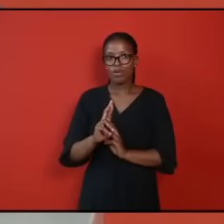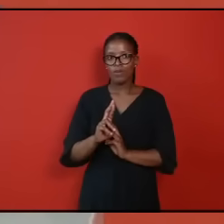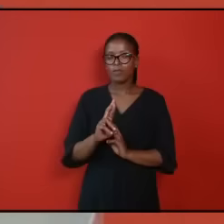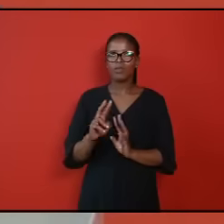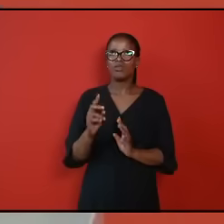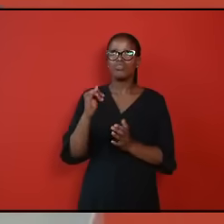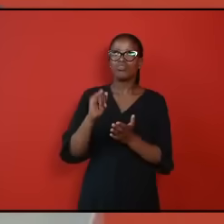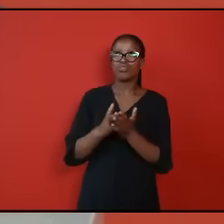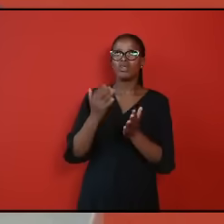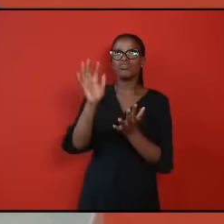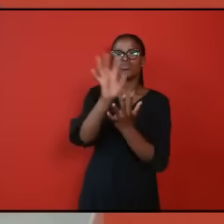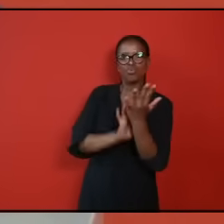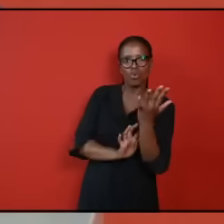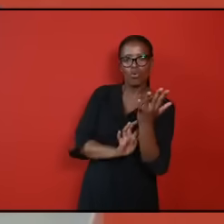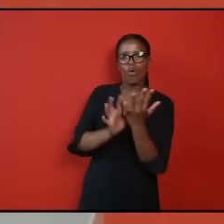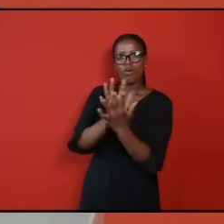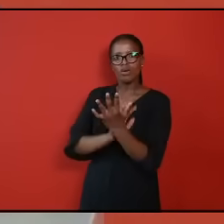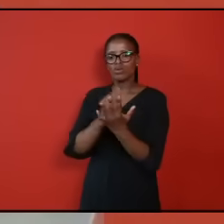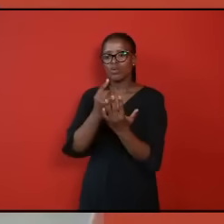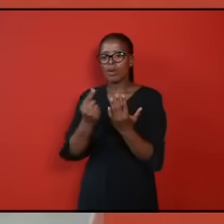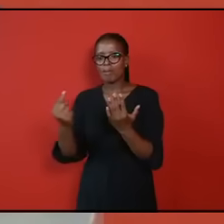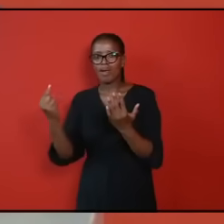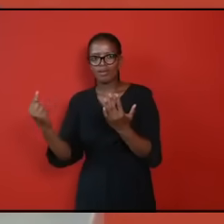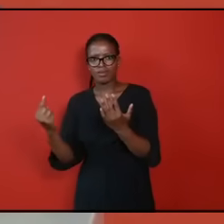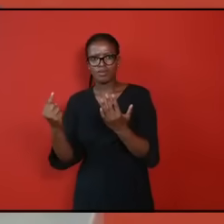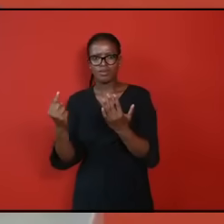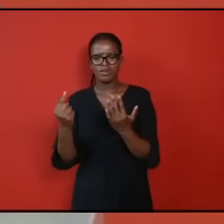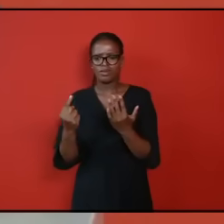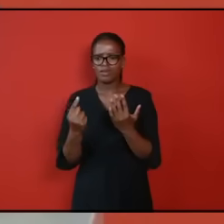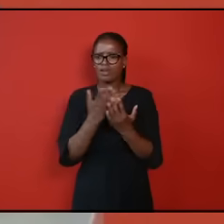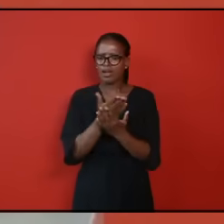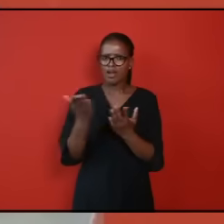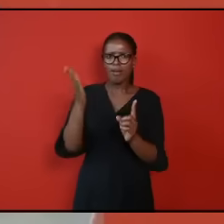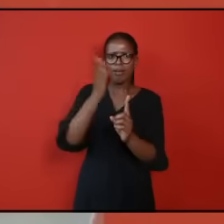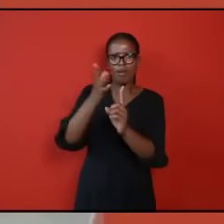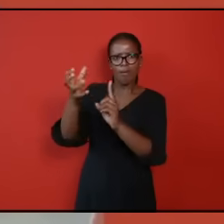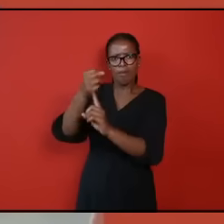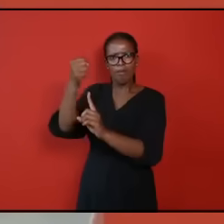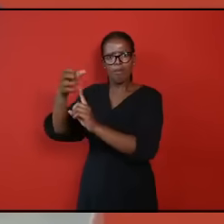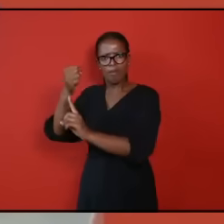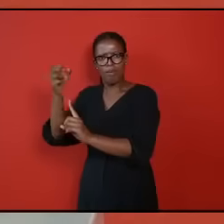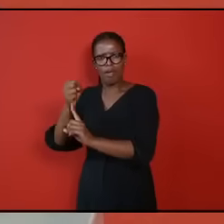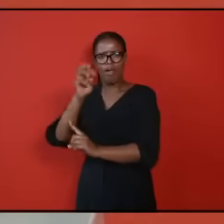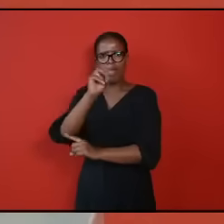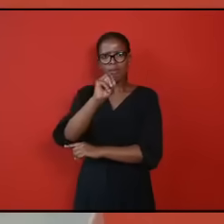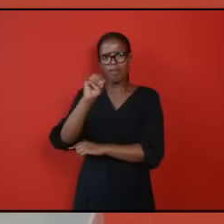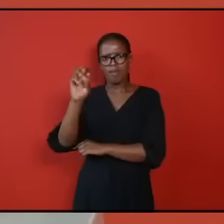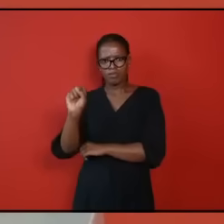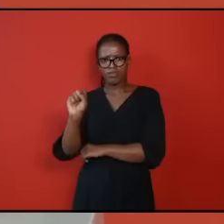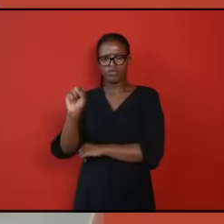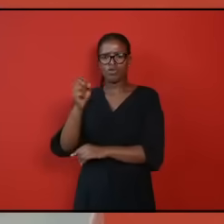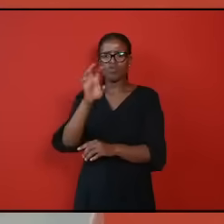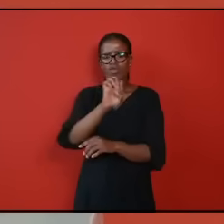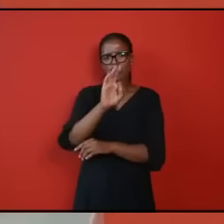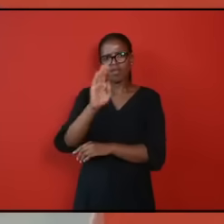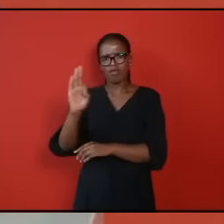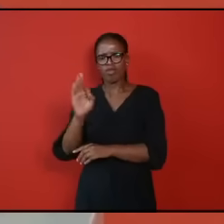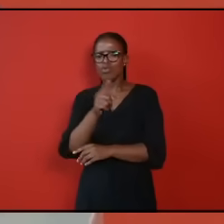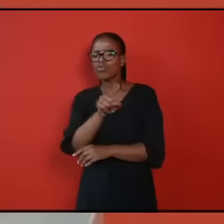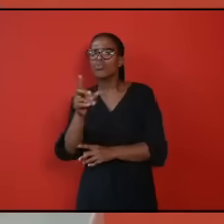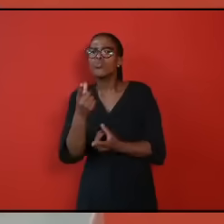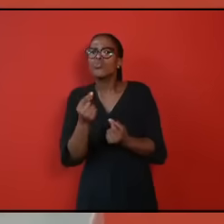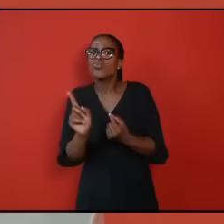theory, line up one by one. What have they achieved since they became MMCs of the EFF? What did you